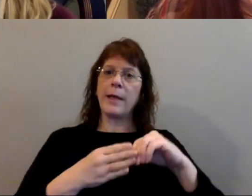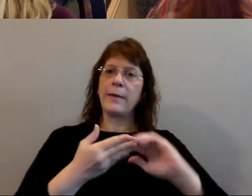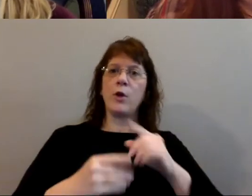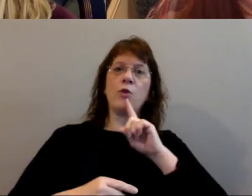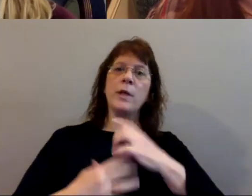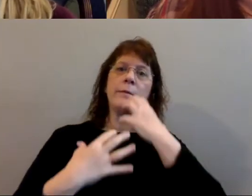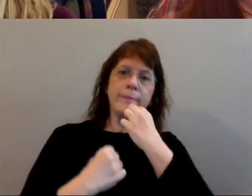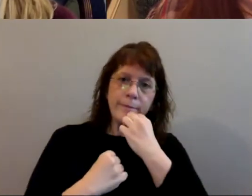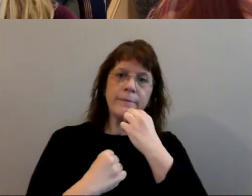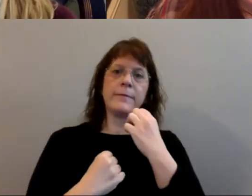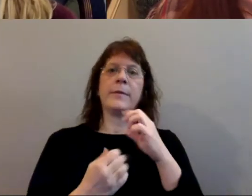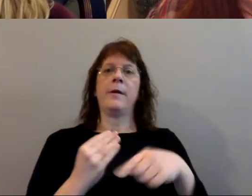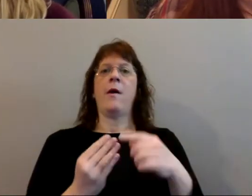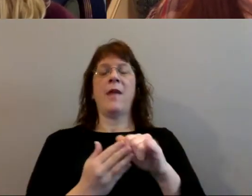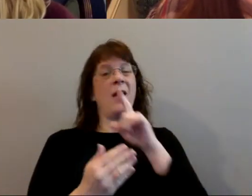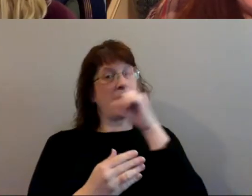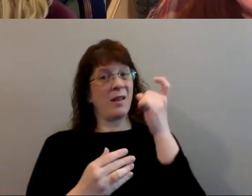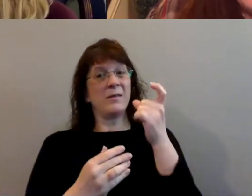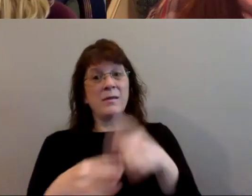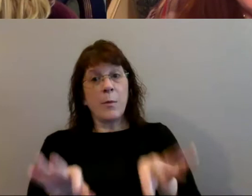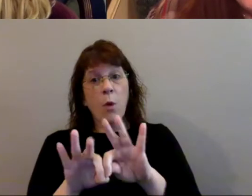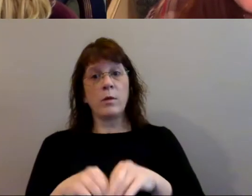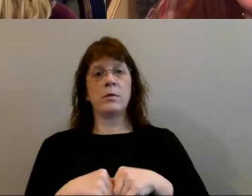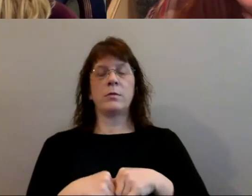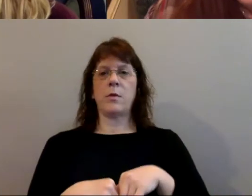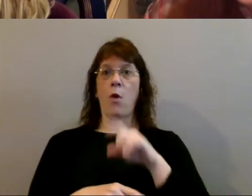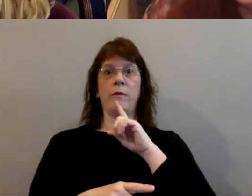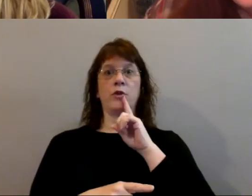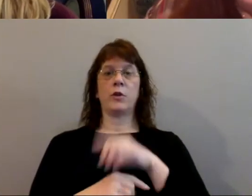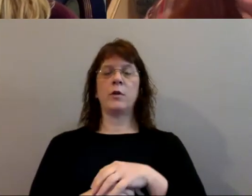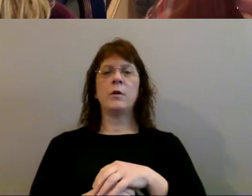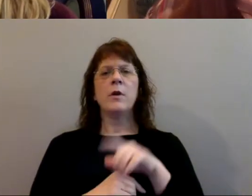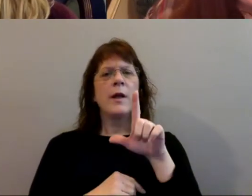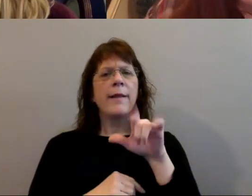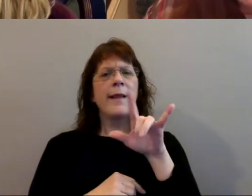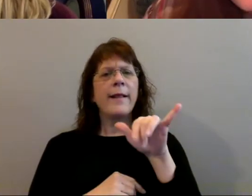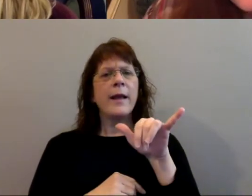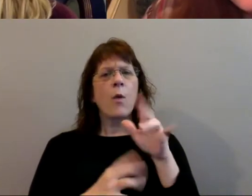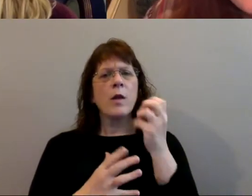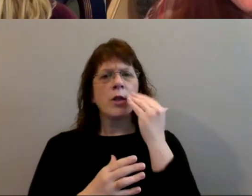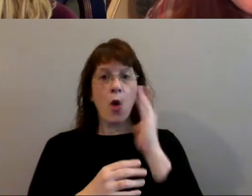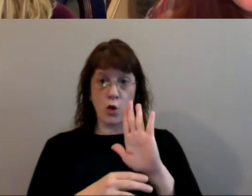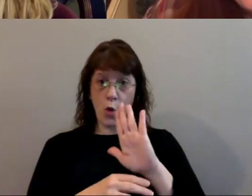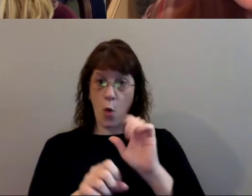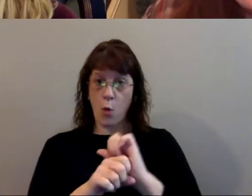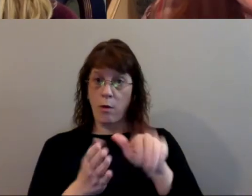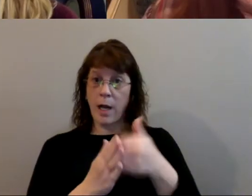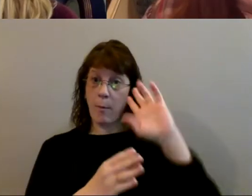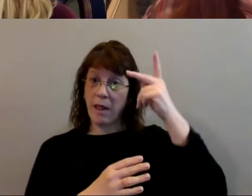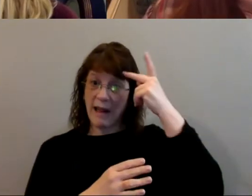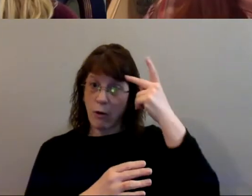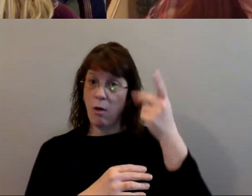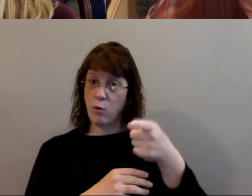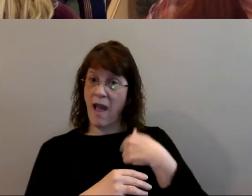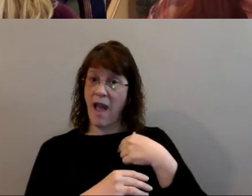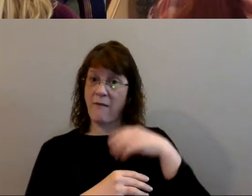that, because that's important. For sure. Lily would like to know, did your work get political? And do you have an opinion of the Green